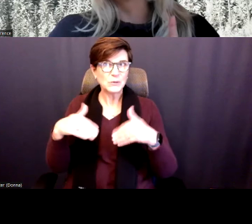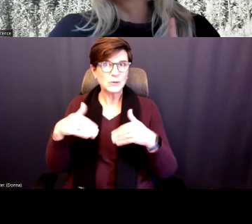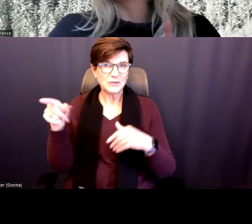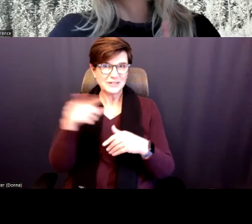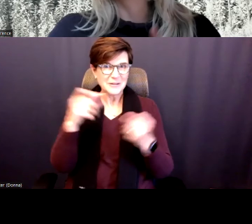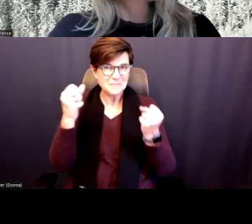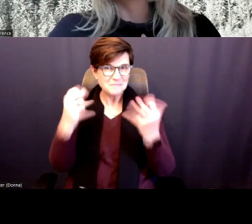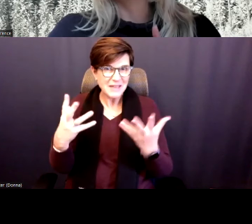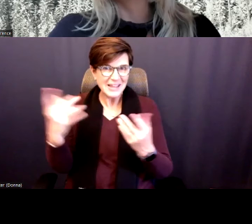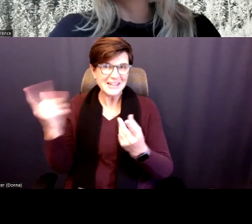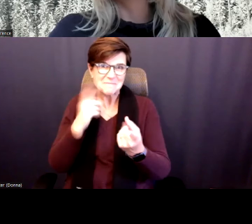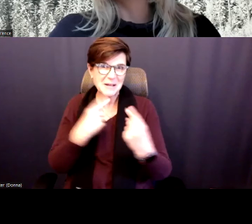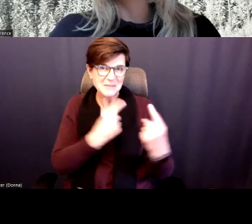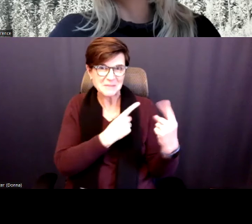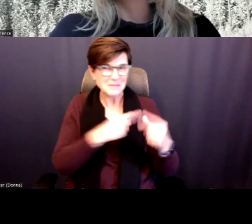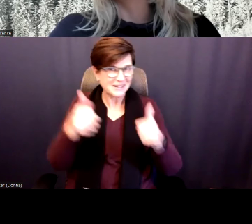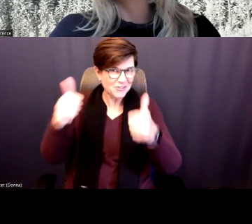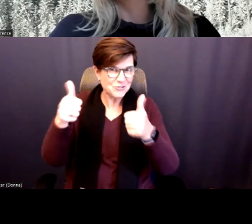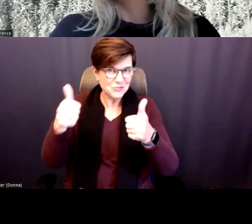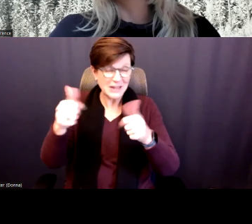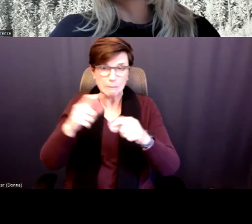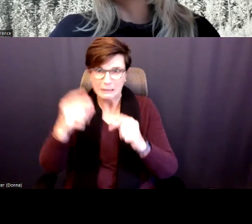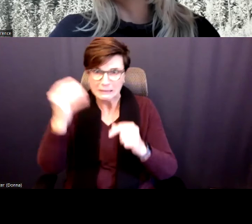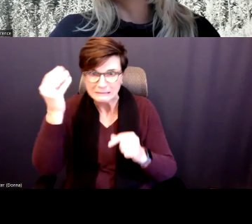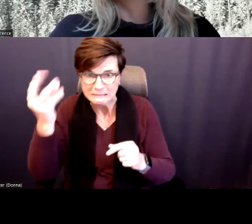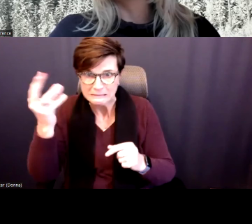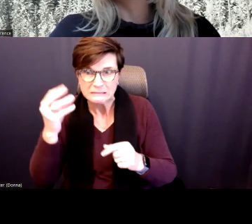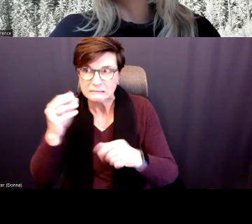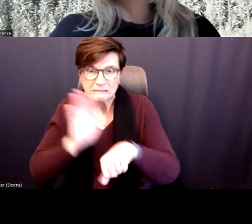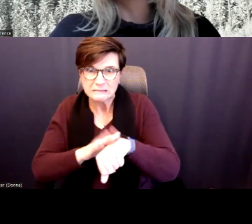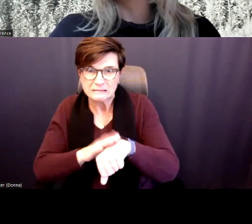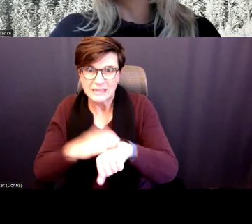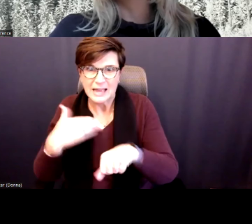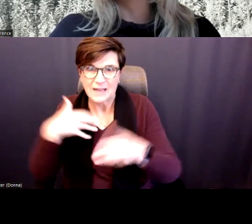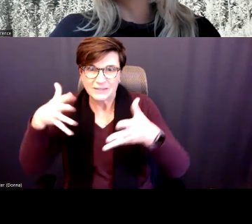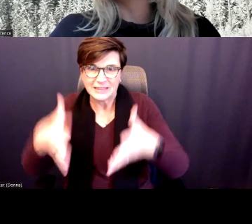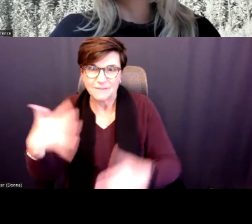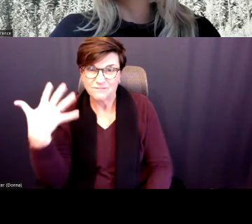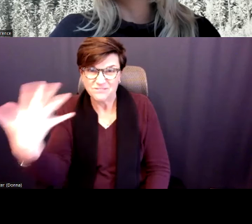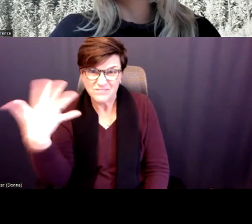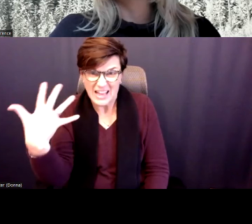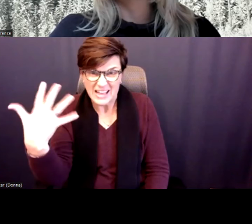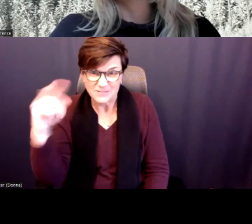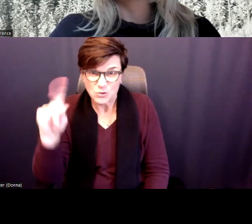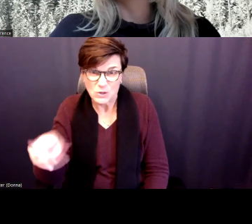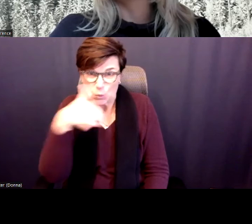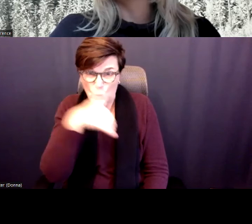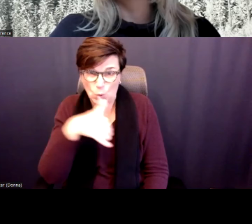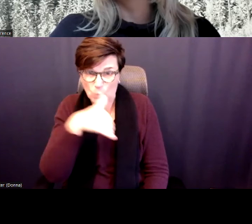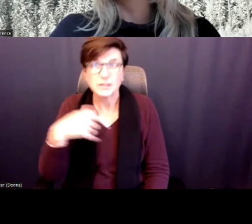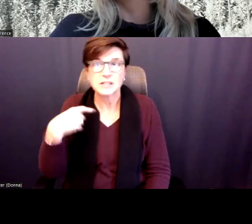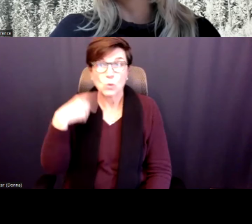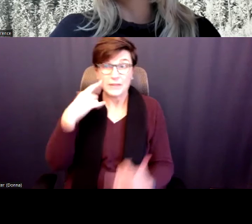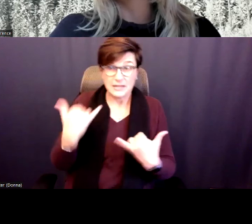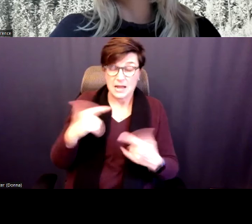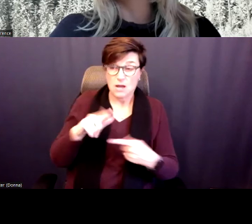left. We'll go ahead and take the, I think Carolyn was next, and then